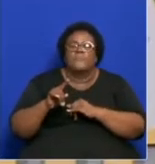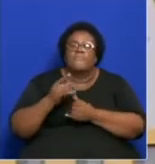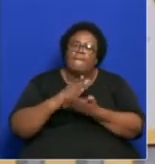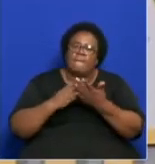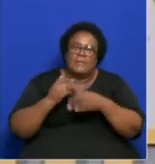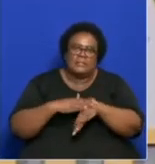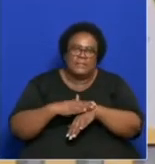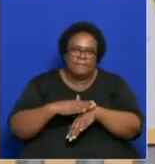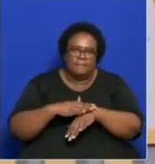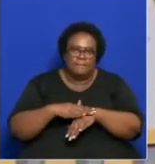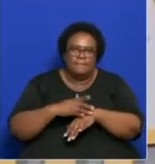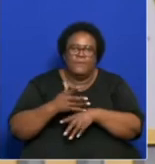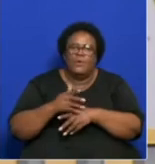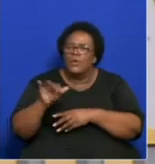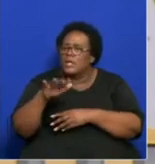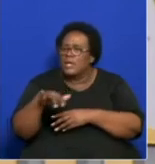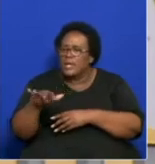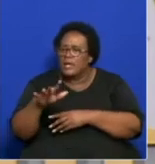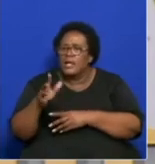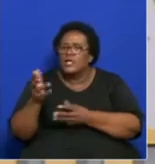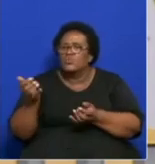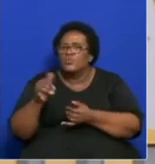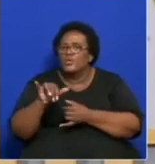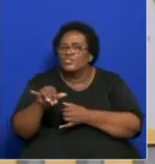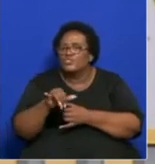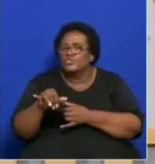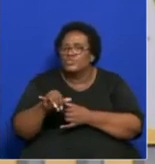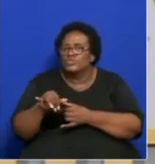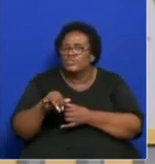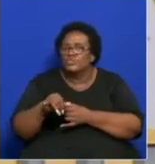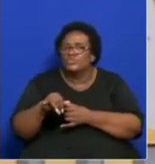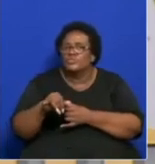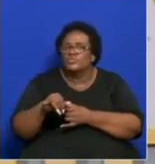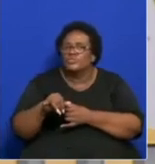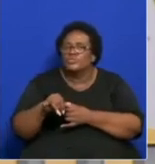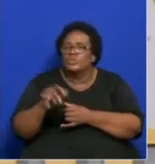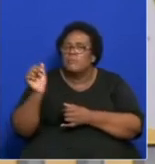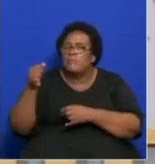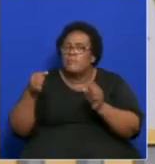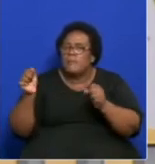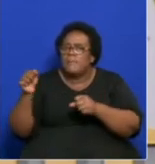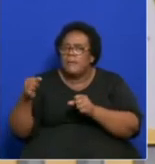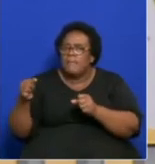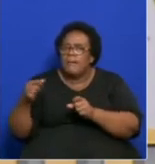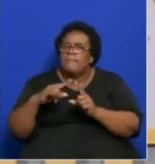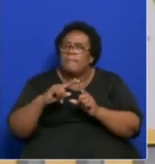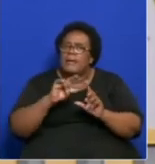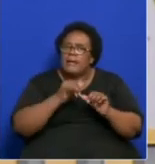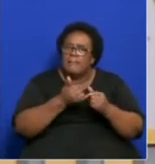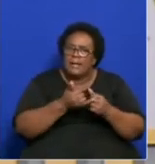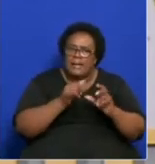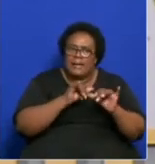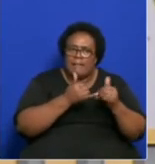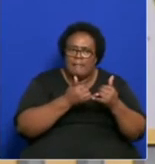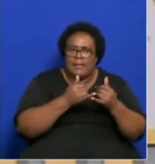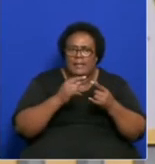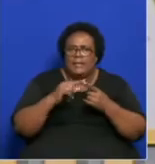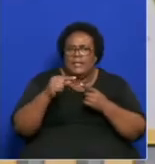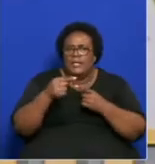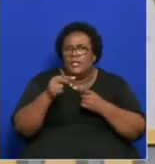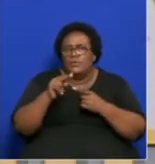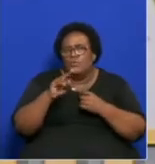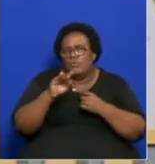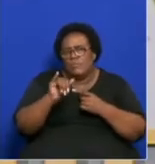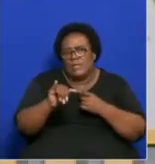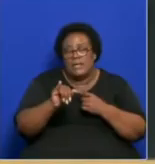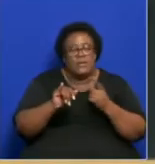were allocated to Kubis 85. My question is about ad hoc services. Okay, That's